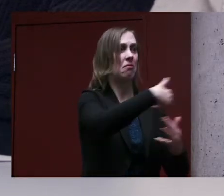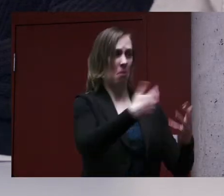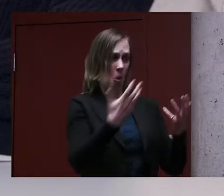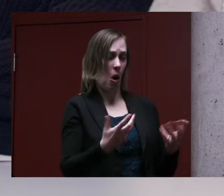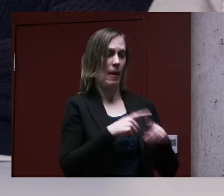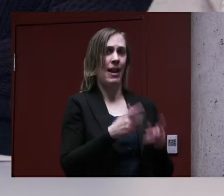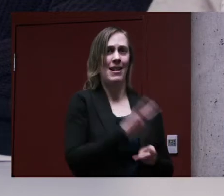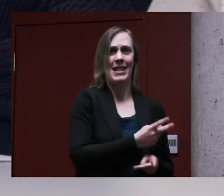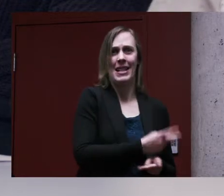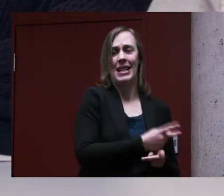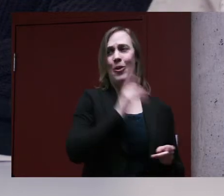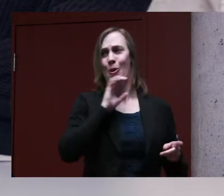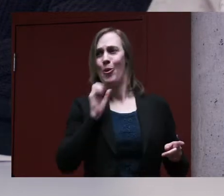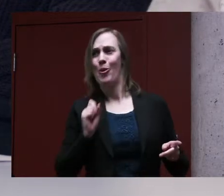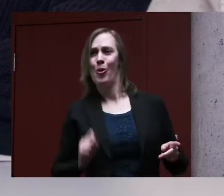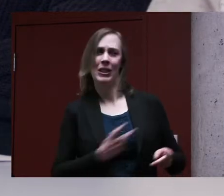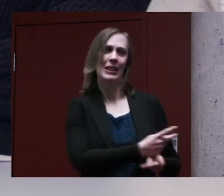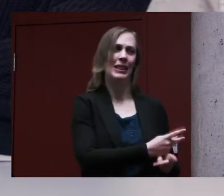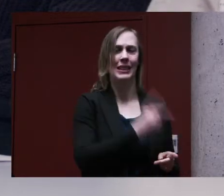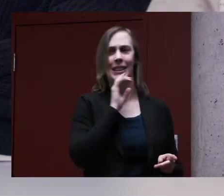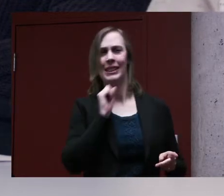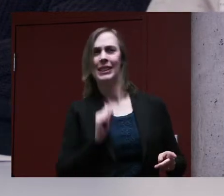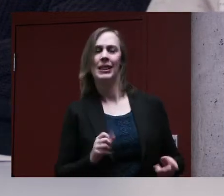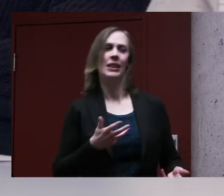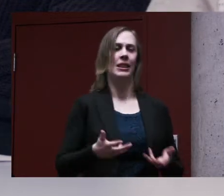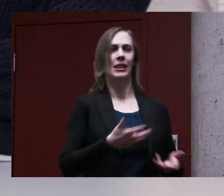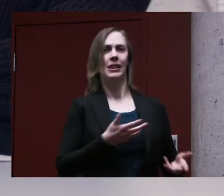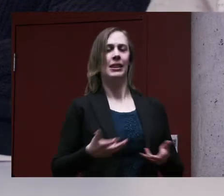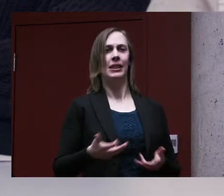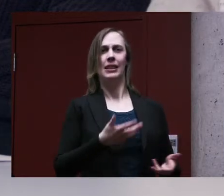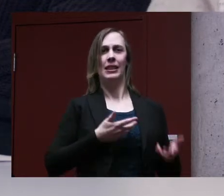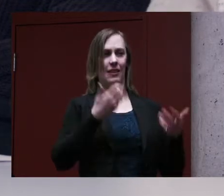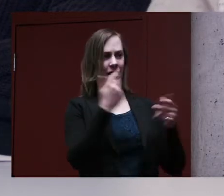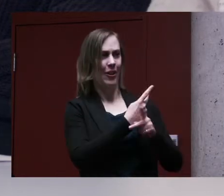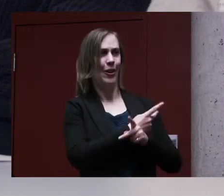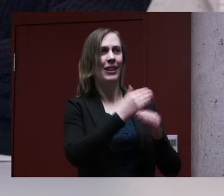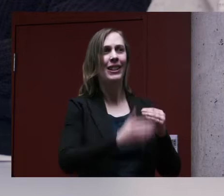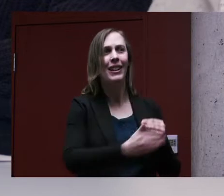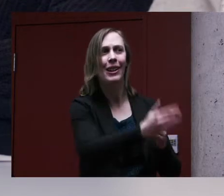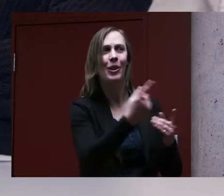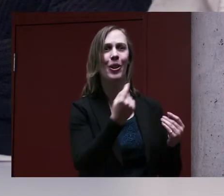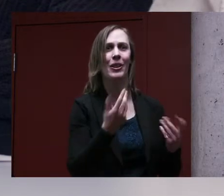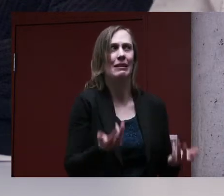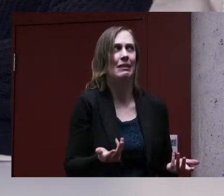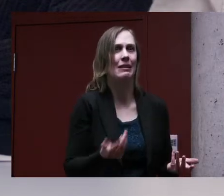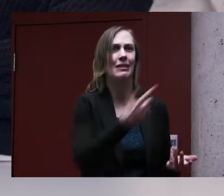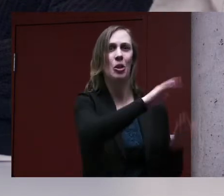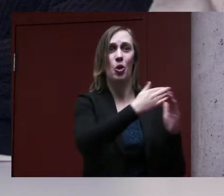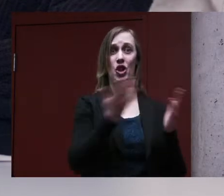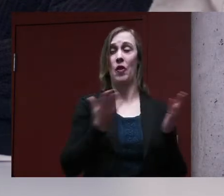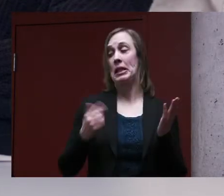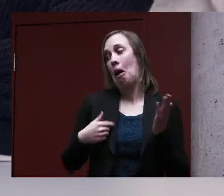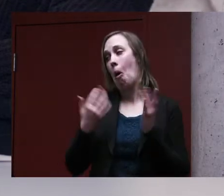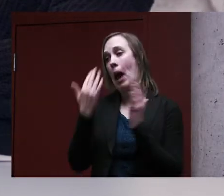struggle for a lot of families who aren't able to make those kind of plans because community services has them on a